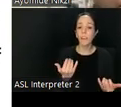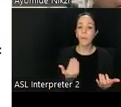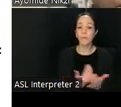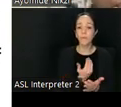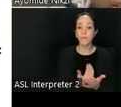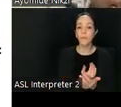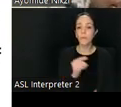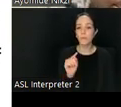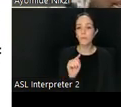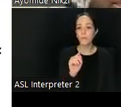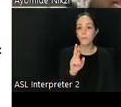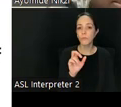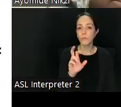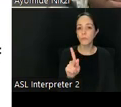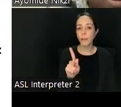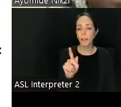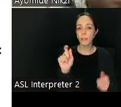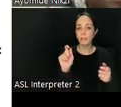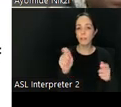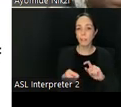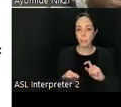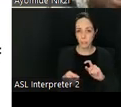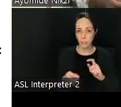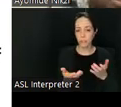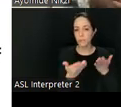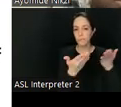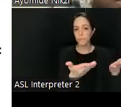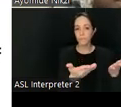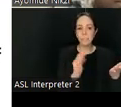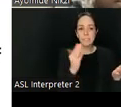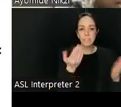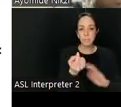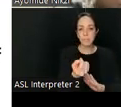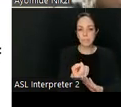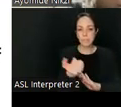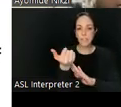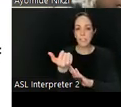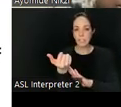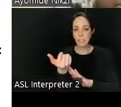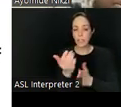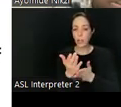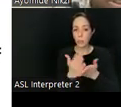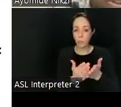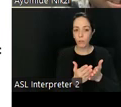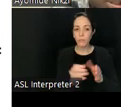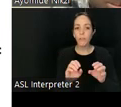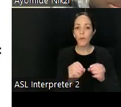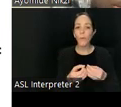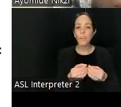and it looks like it is the deletion of a section, organized details. It's